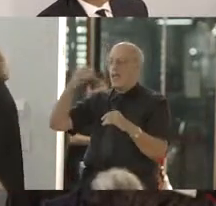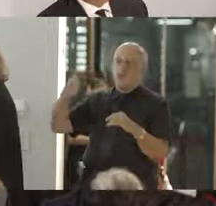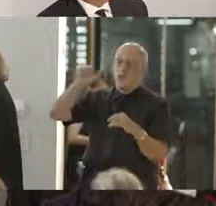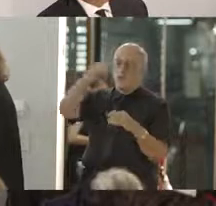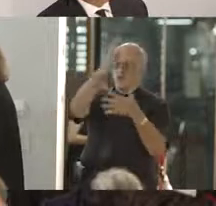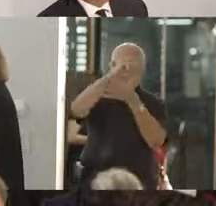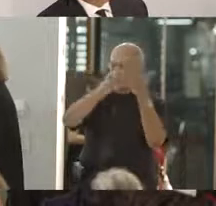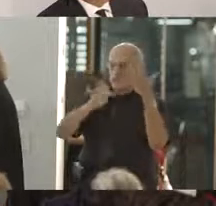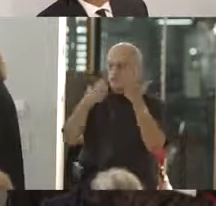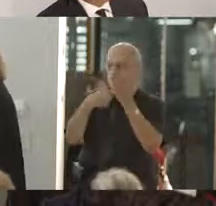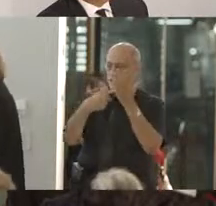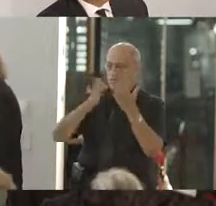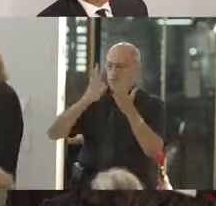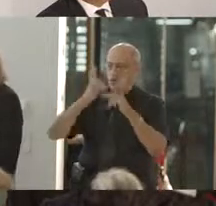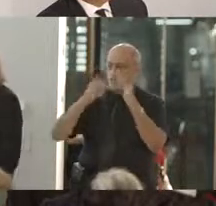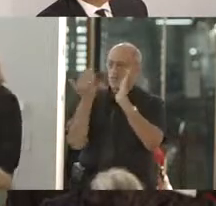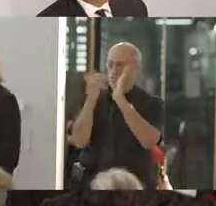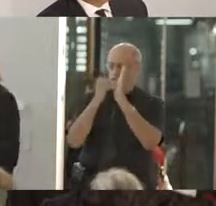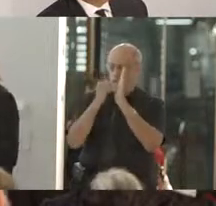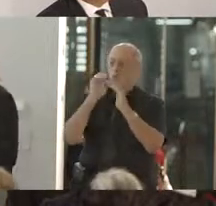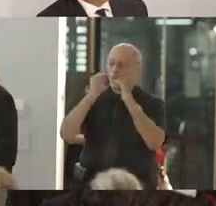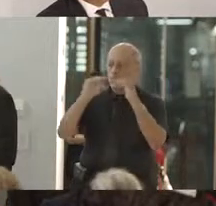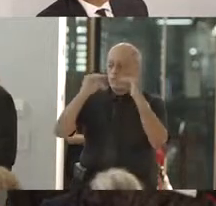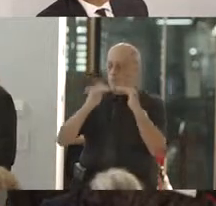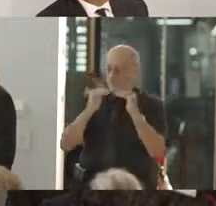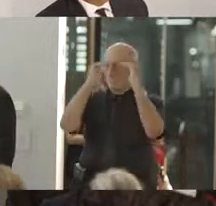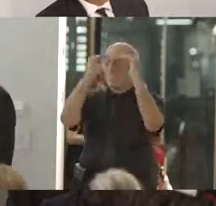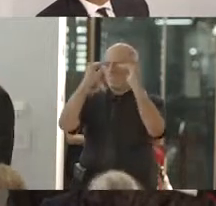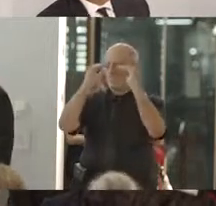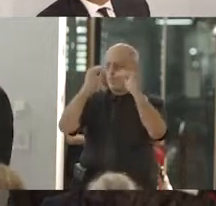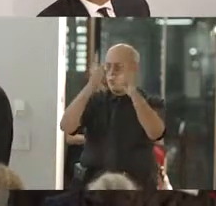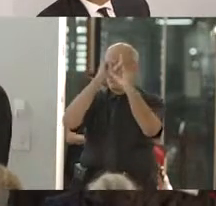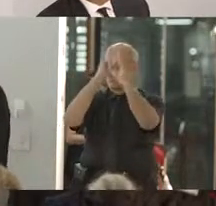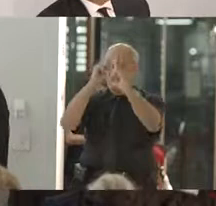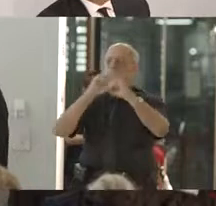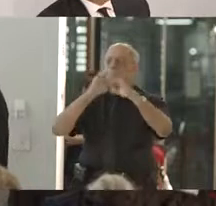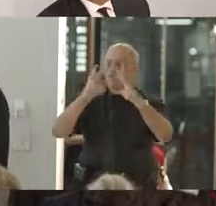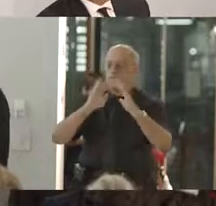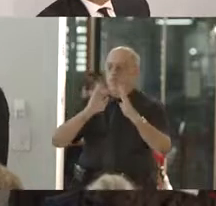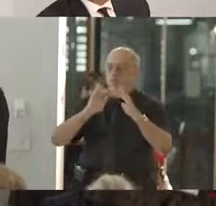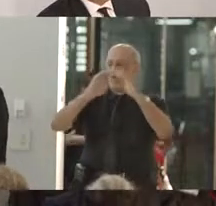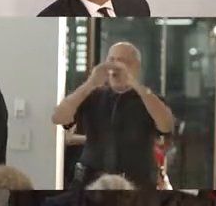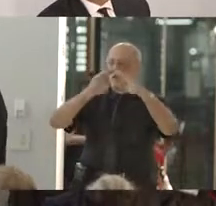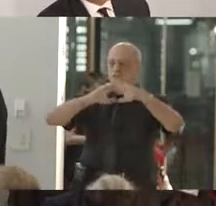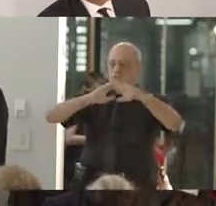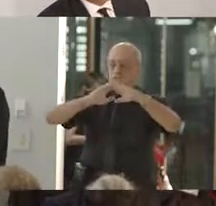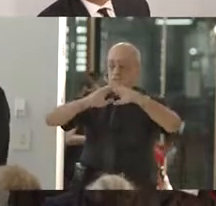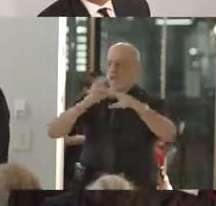reaches that we talked about reconstruction, we're elevating the platform to achieve the desired flood elevation that we're looking to do for design.